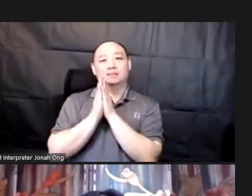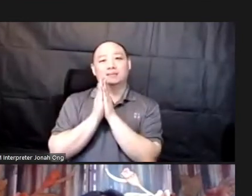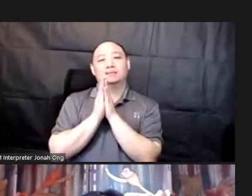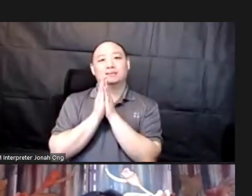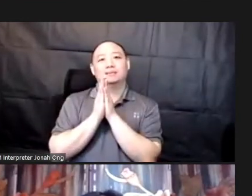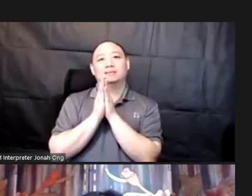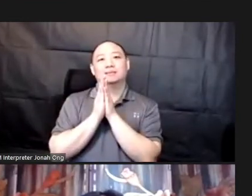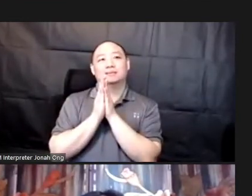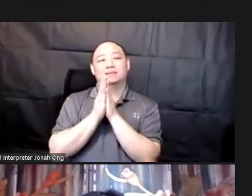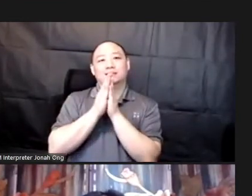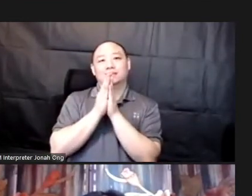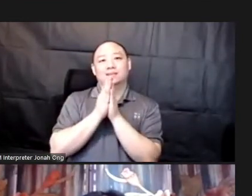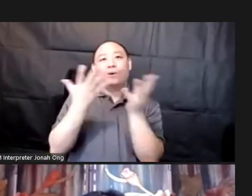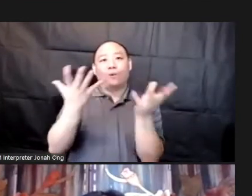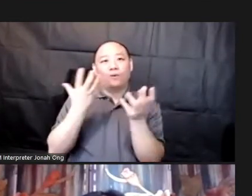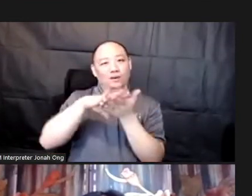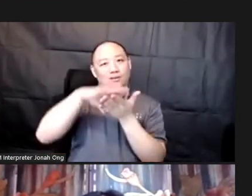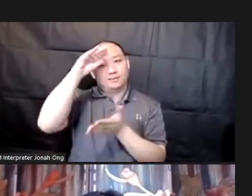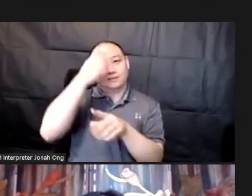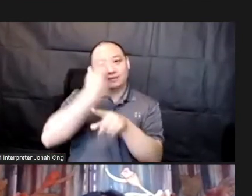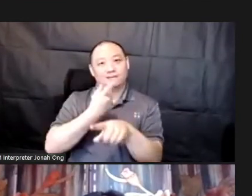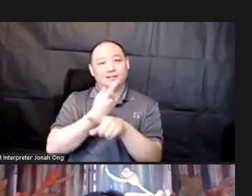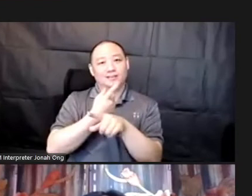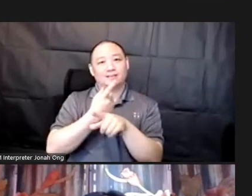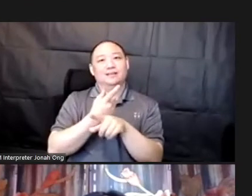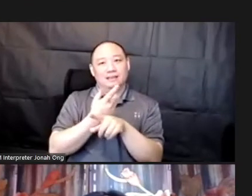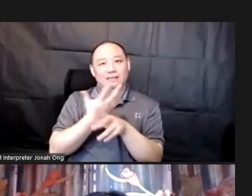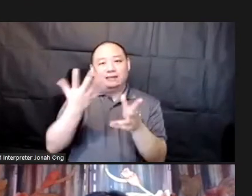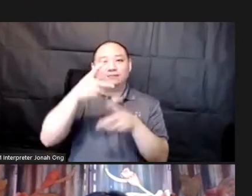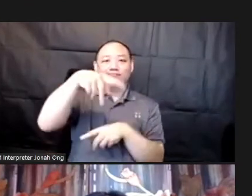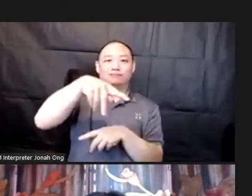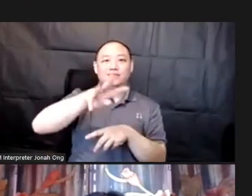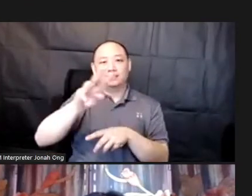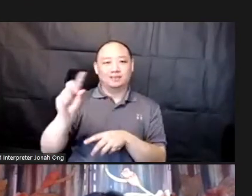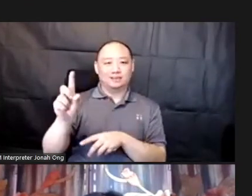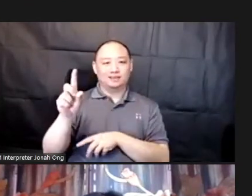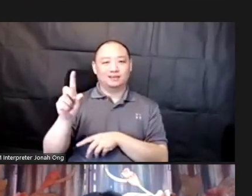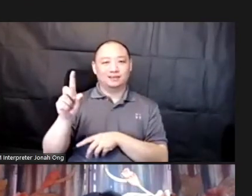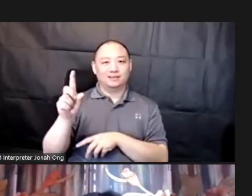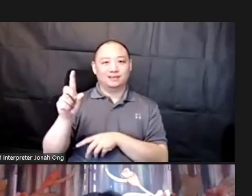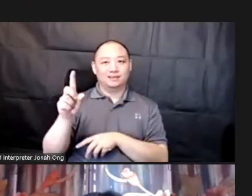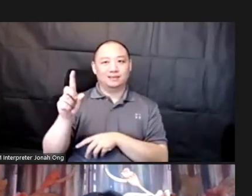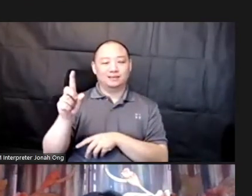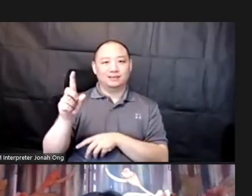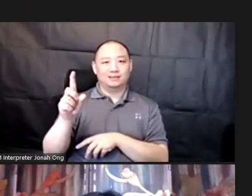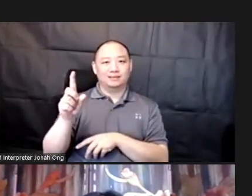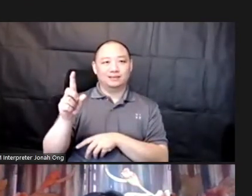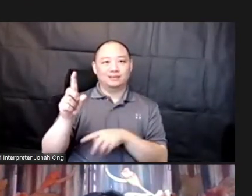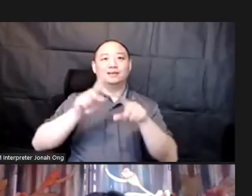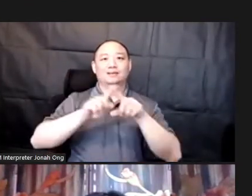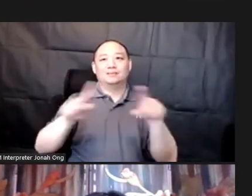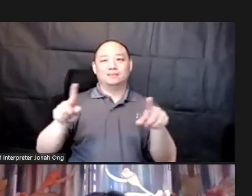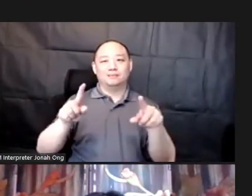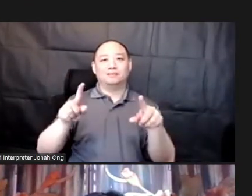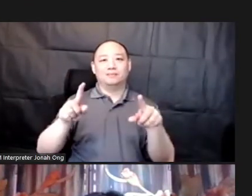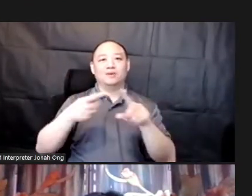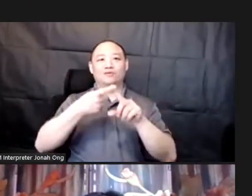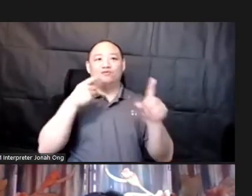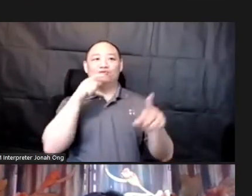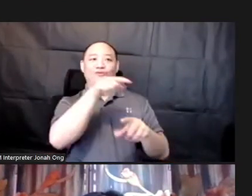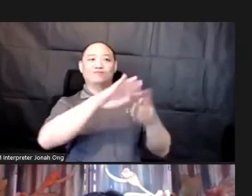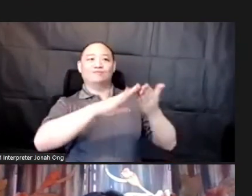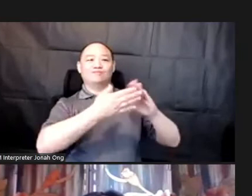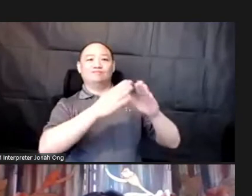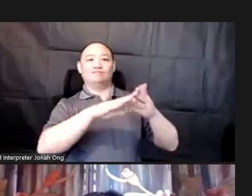like what you've advocated for, always ask persons with disability, I guess, like the concerns of their community. So thank you for that